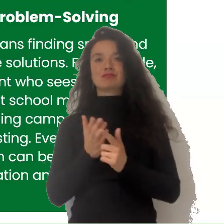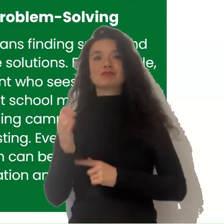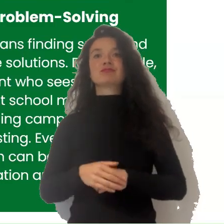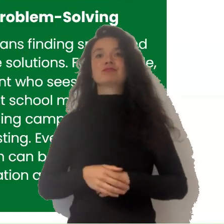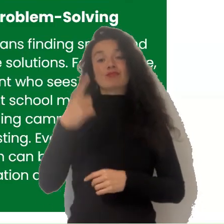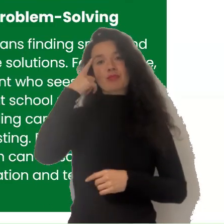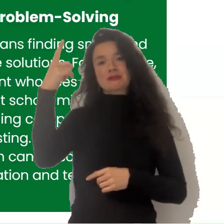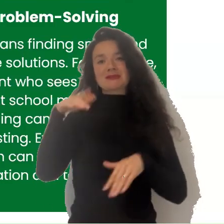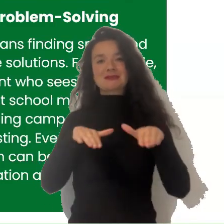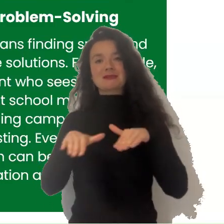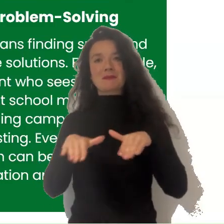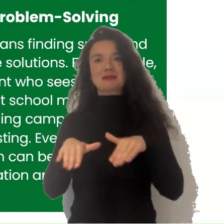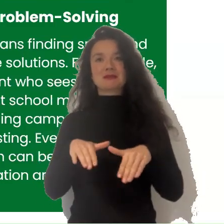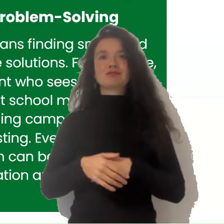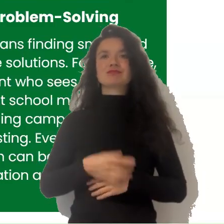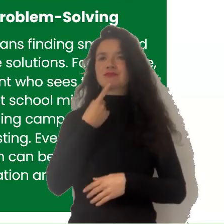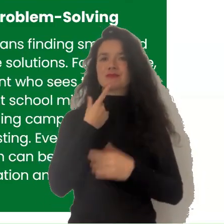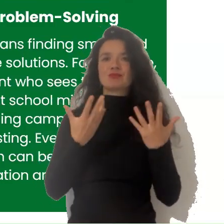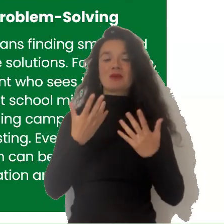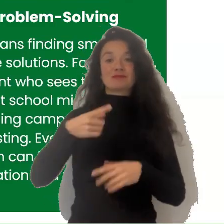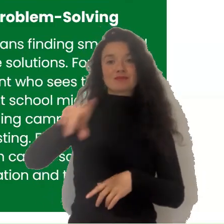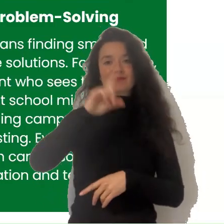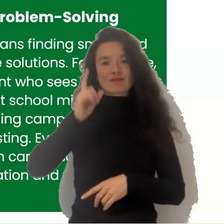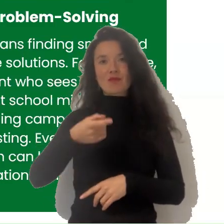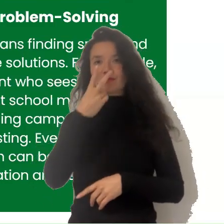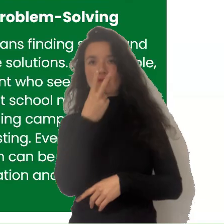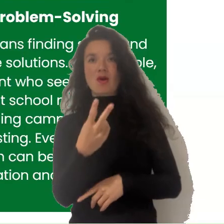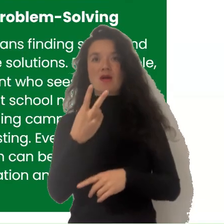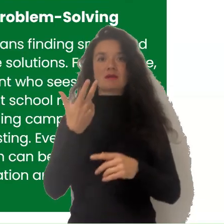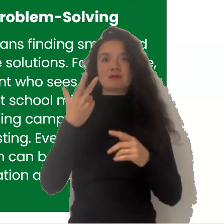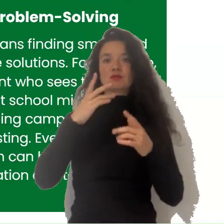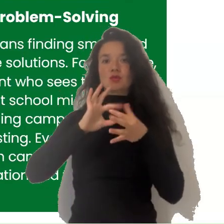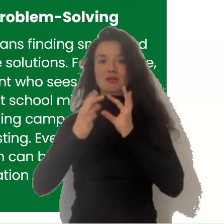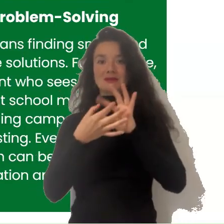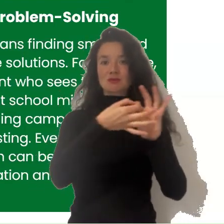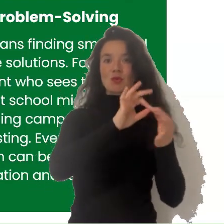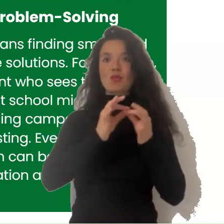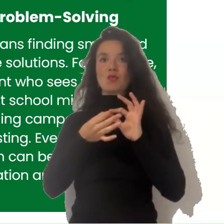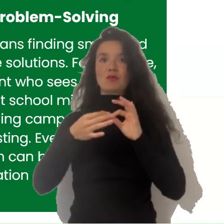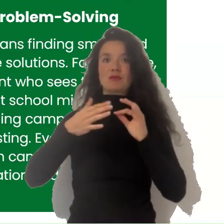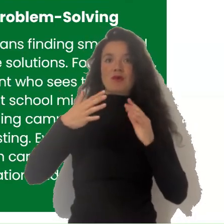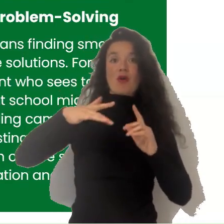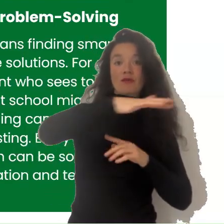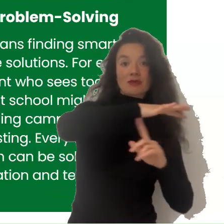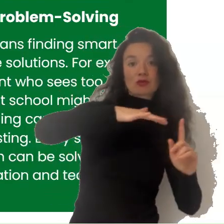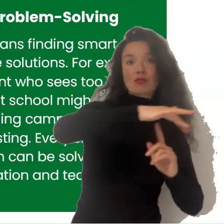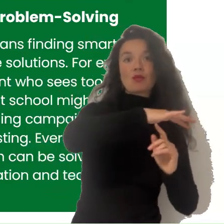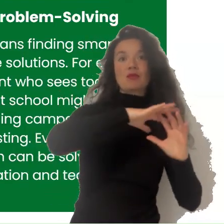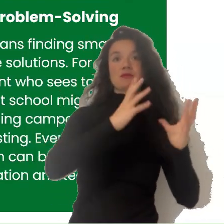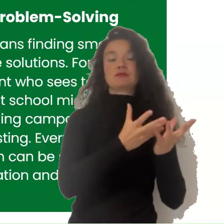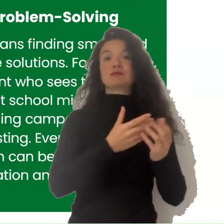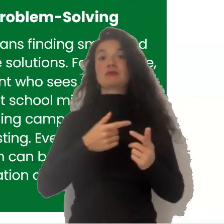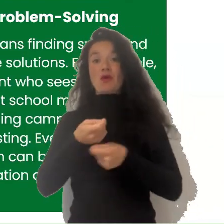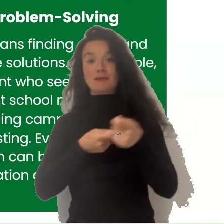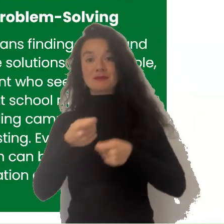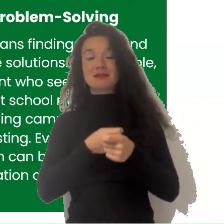means that you have to see the connections between environment, economy, and